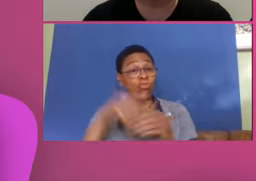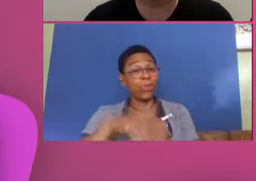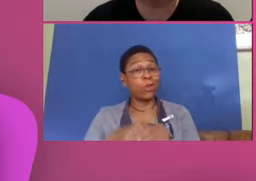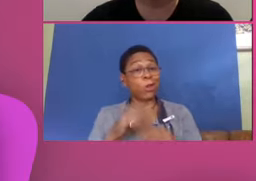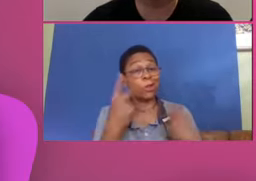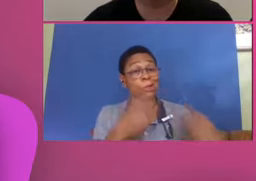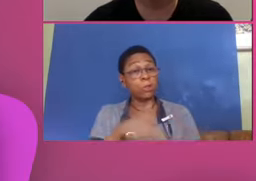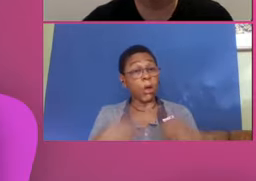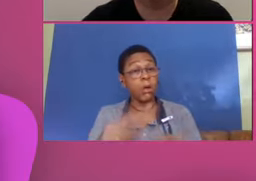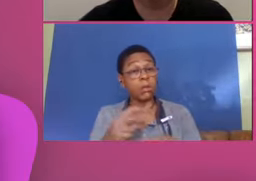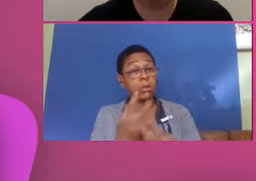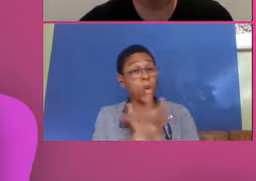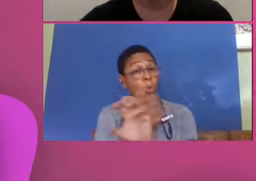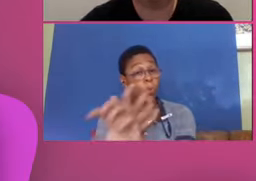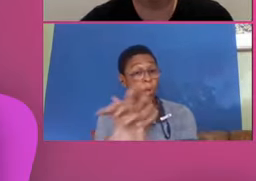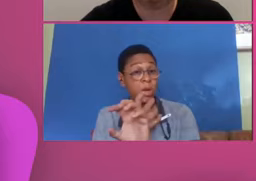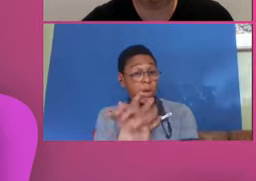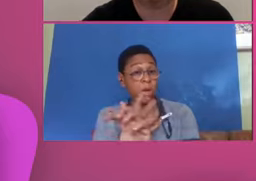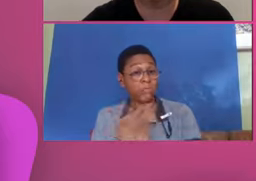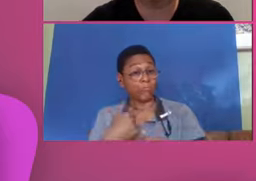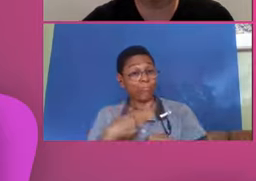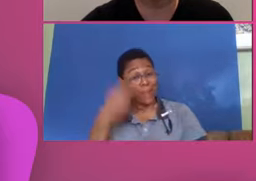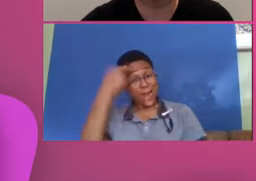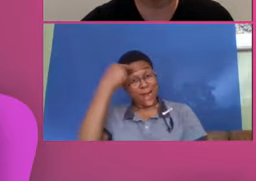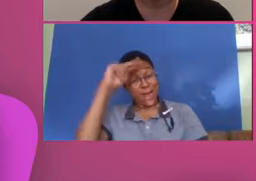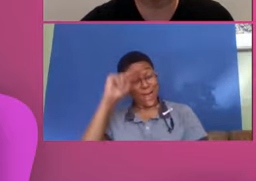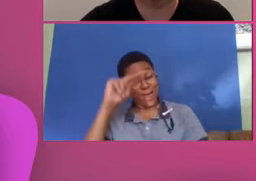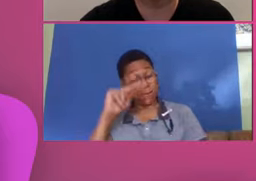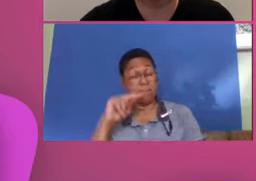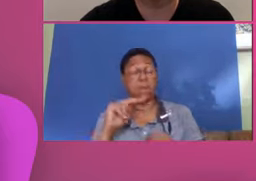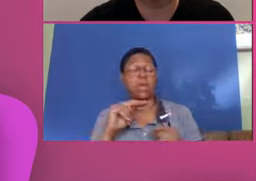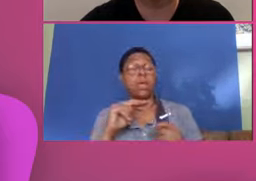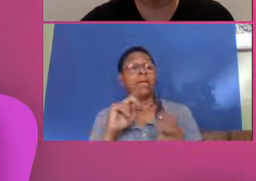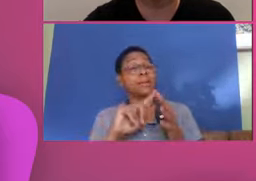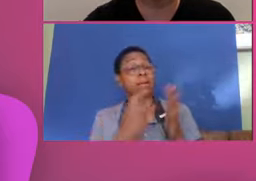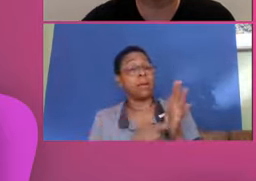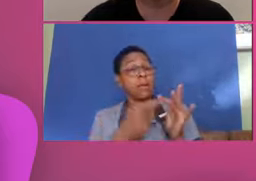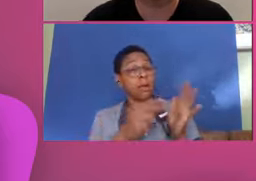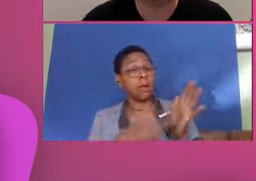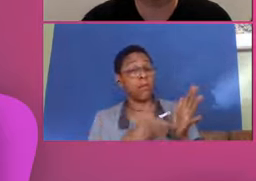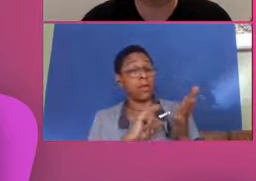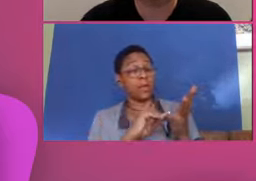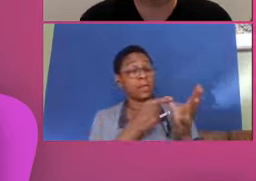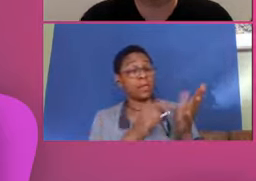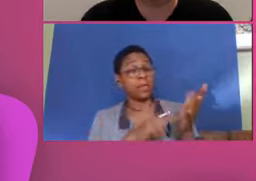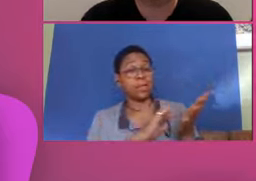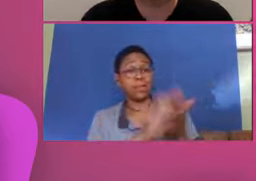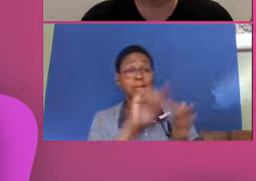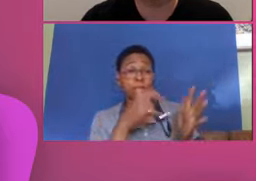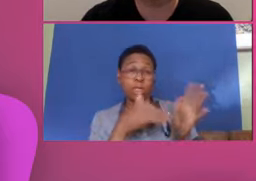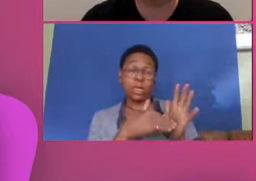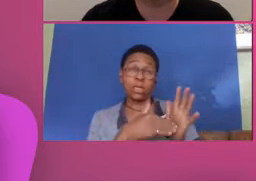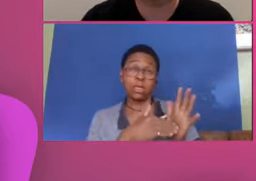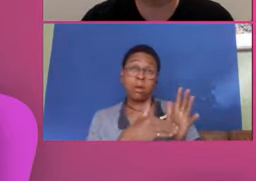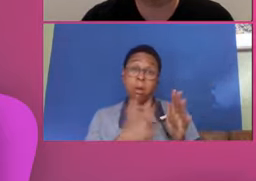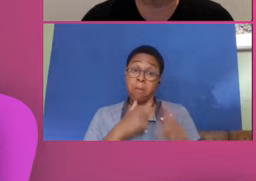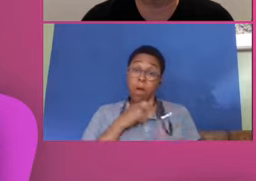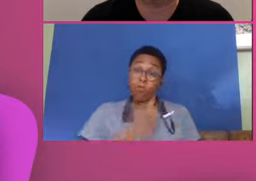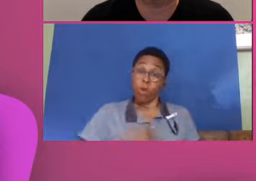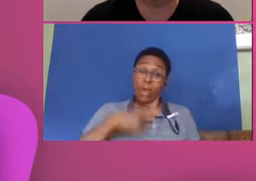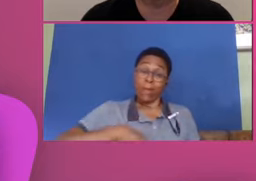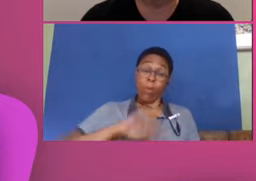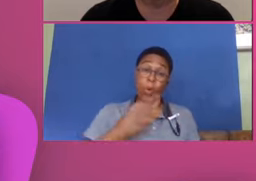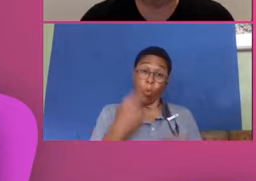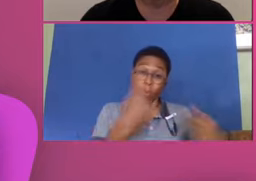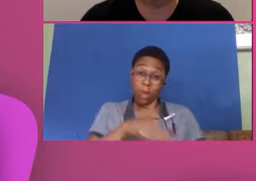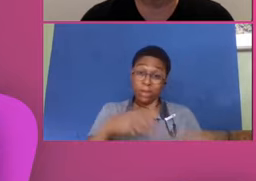Erin Sanchez, and I am the Health, Wellbeing, and Performance Manager here at One Dance UK.